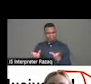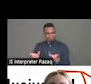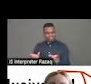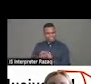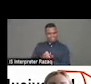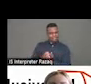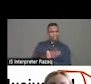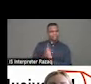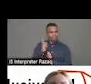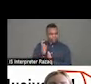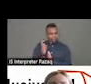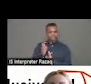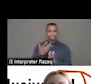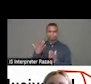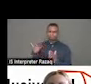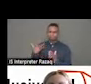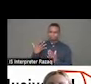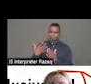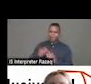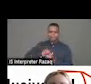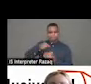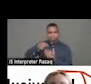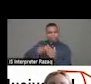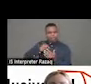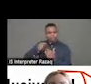all education switched to online.